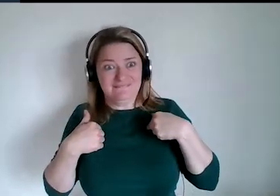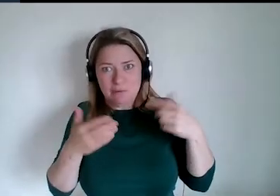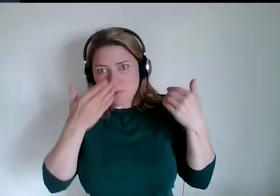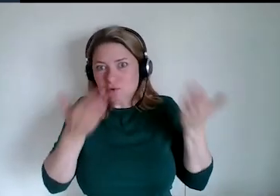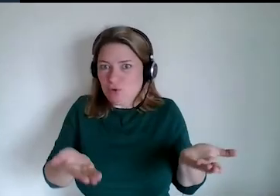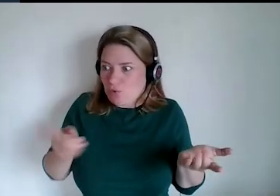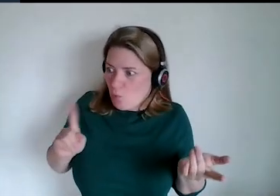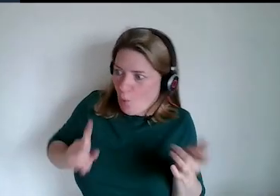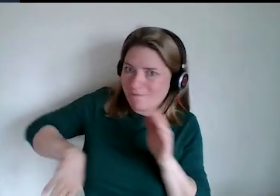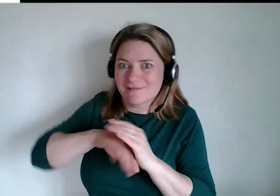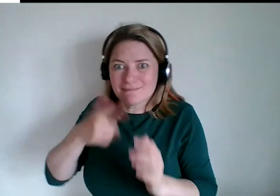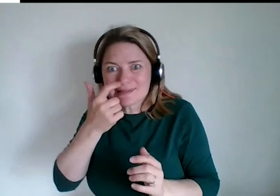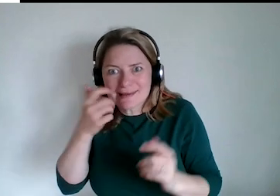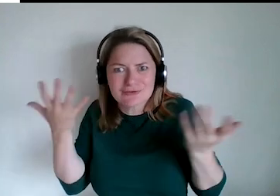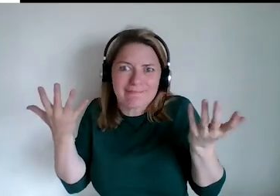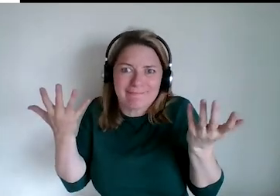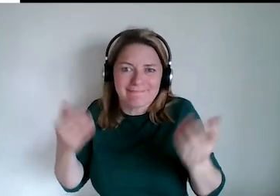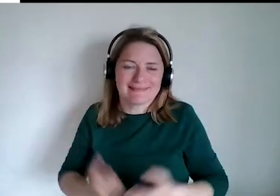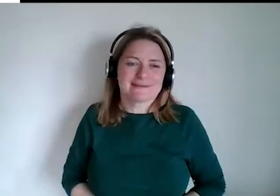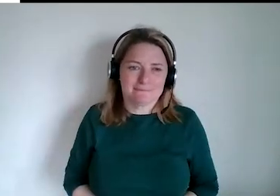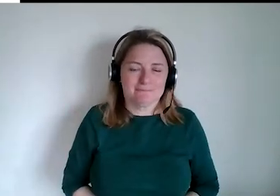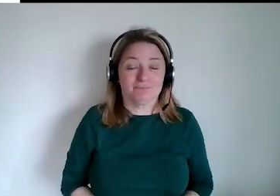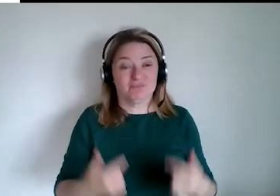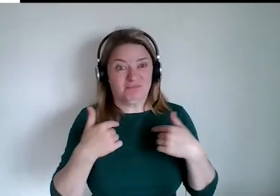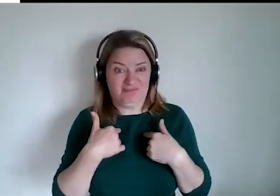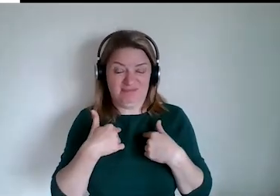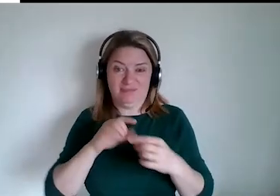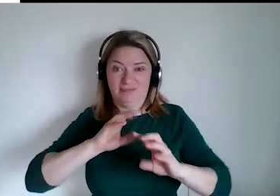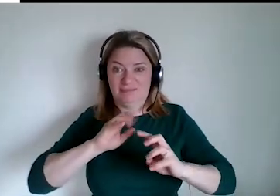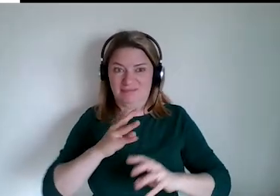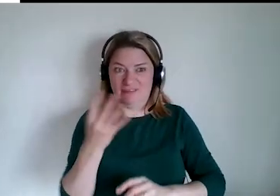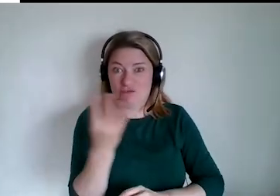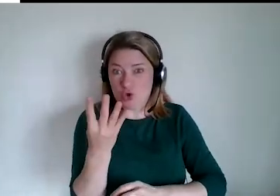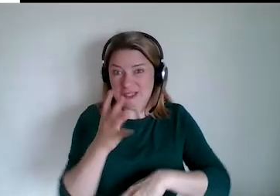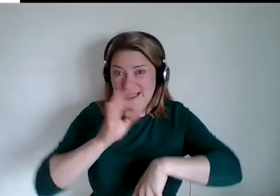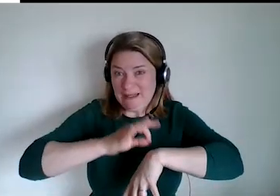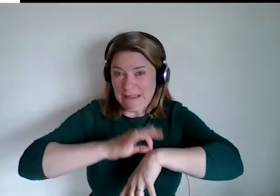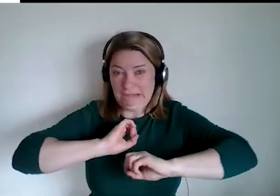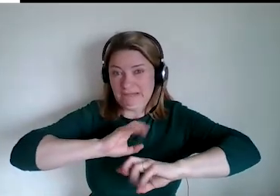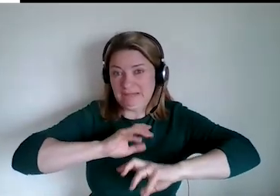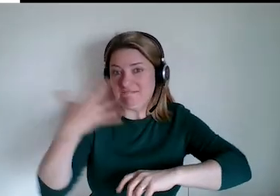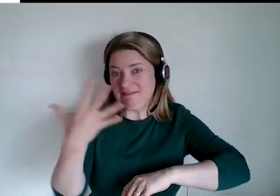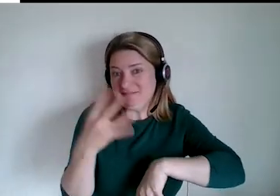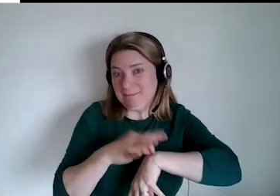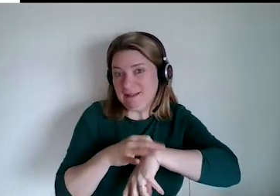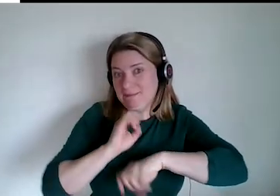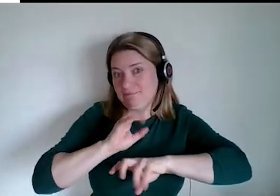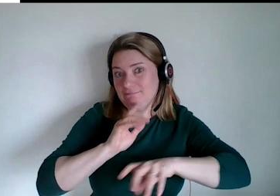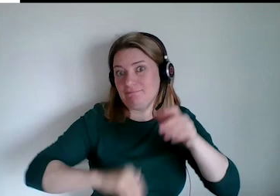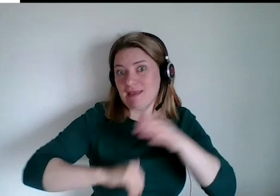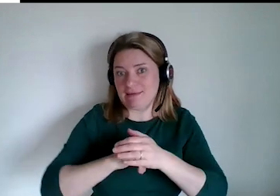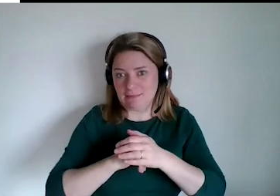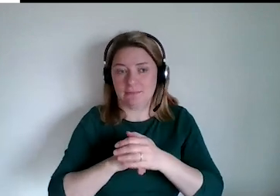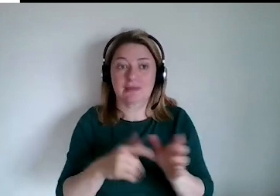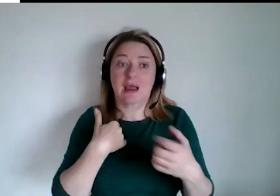under the bed. It's amazing. So I would just, in 14 or 15 minutes maximum, I will just tell you, give you a worked